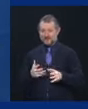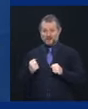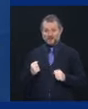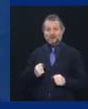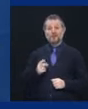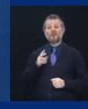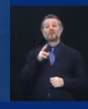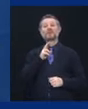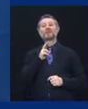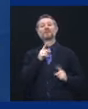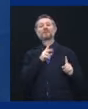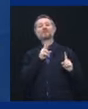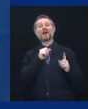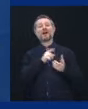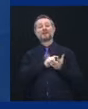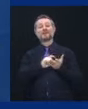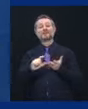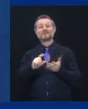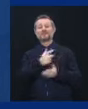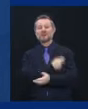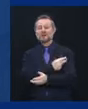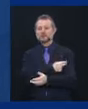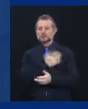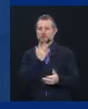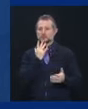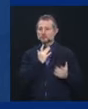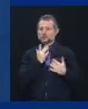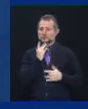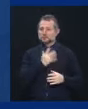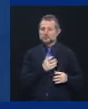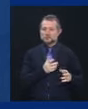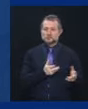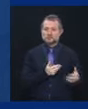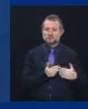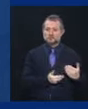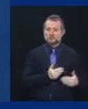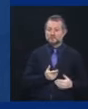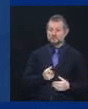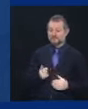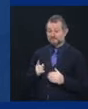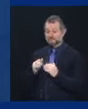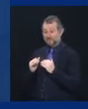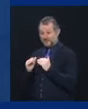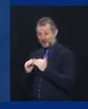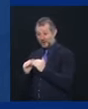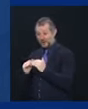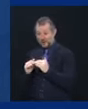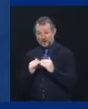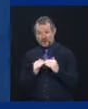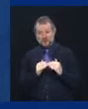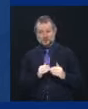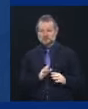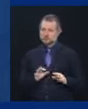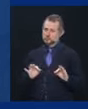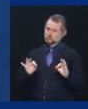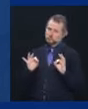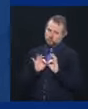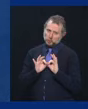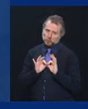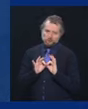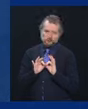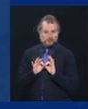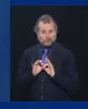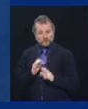find. Fairness becomes more important, all right? Because now you're getting down to, we only have a